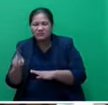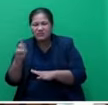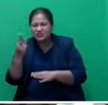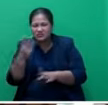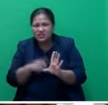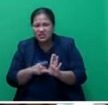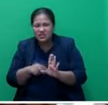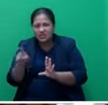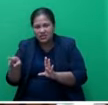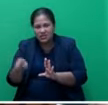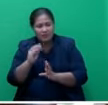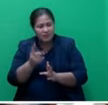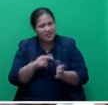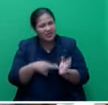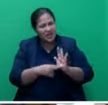decides to do it on a similar offence,